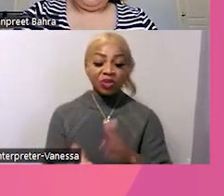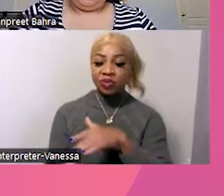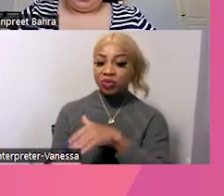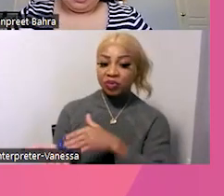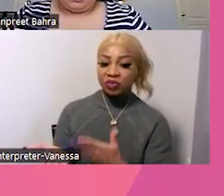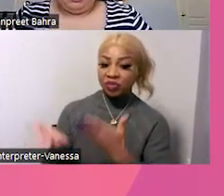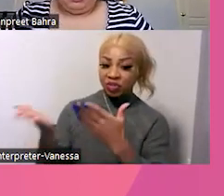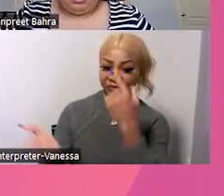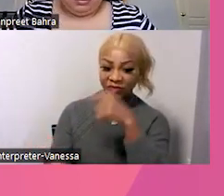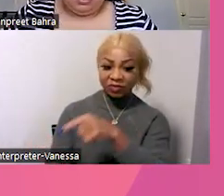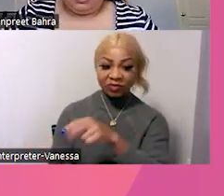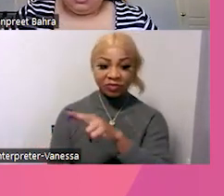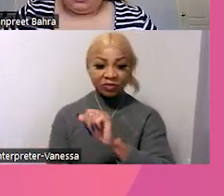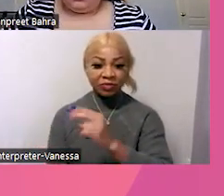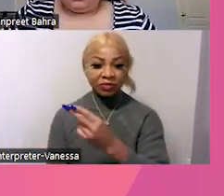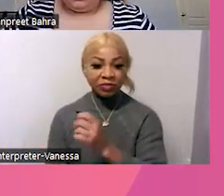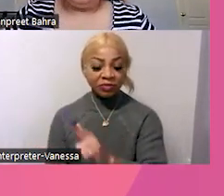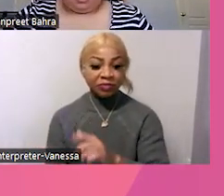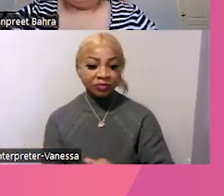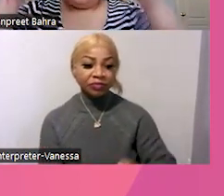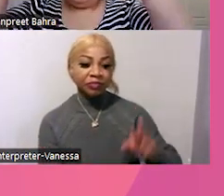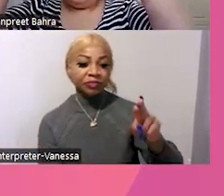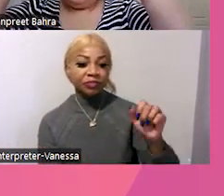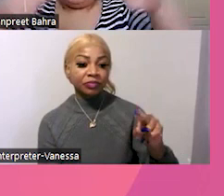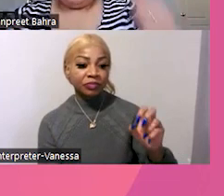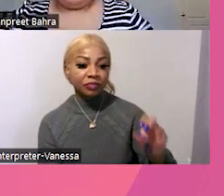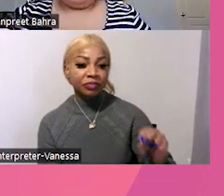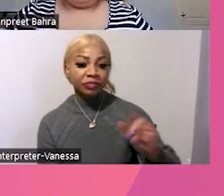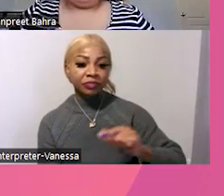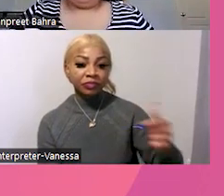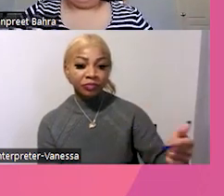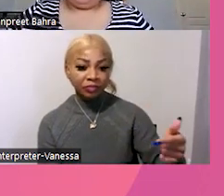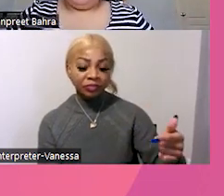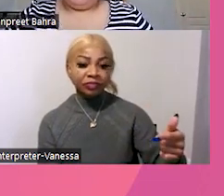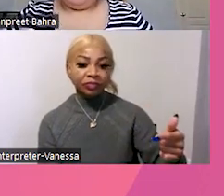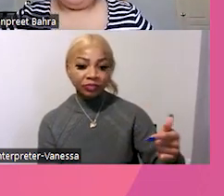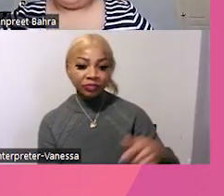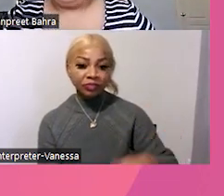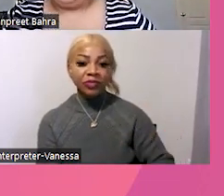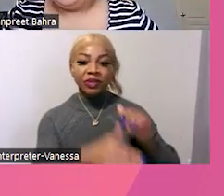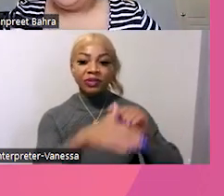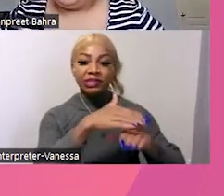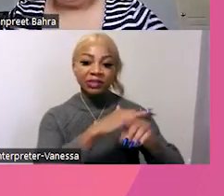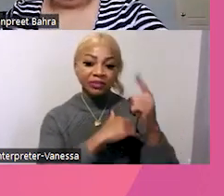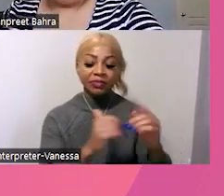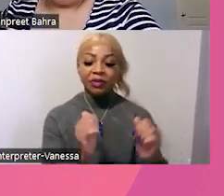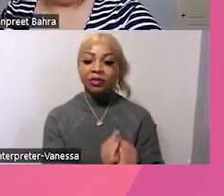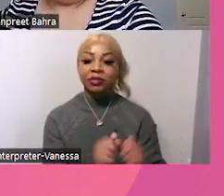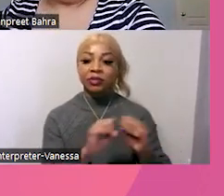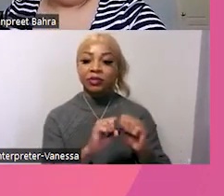Rachel. Raman, I'm going to move to you to close us out with moving towards accessibility and social justice